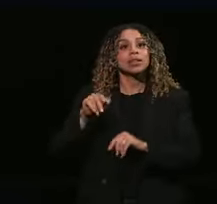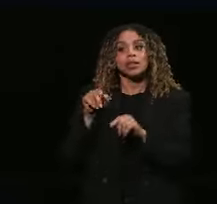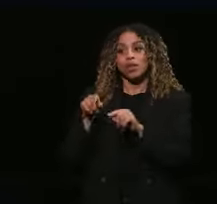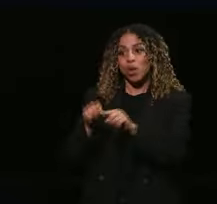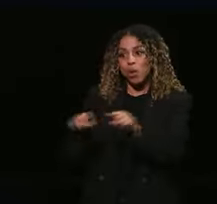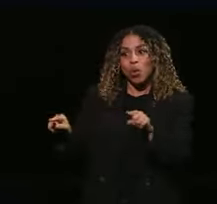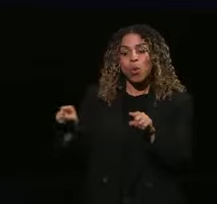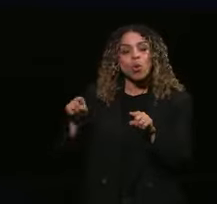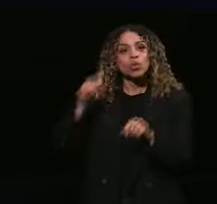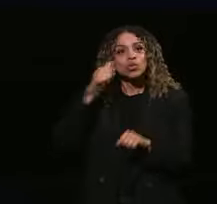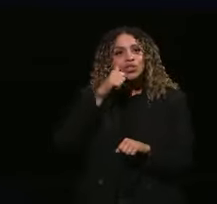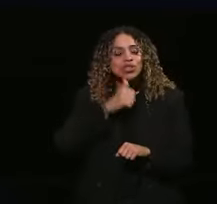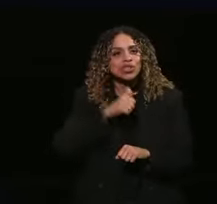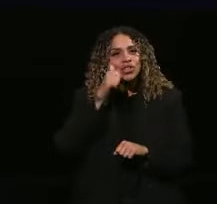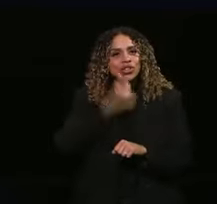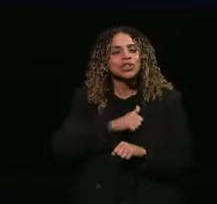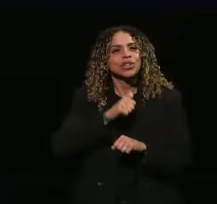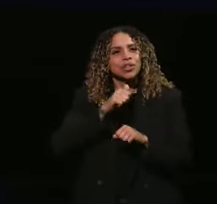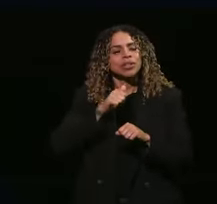were devoured by the wolf.